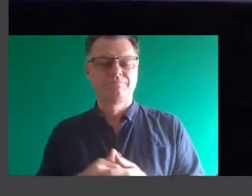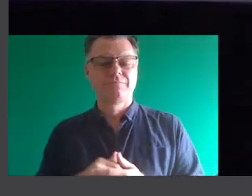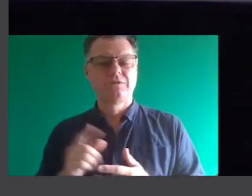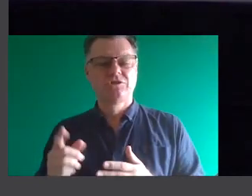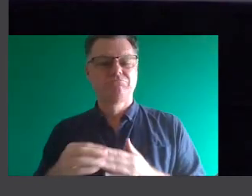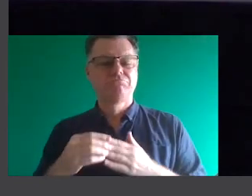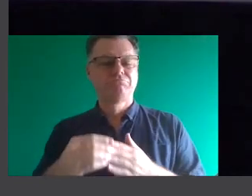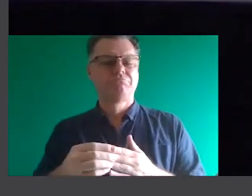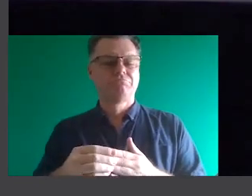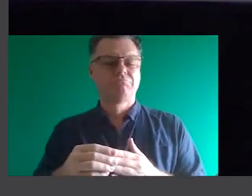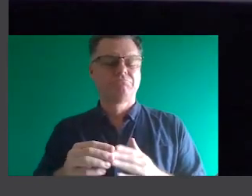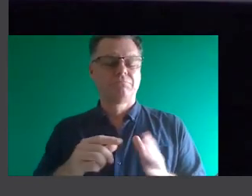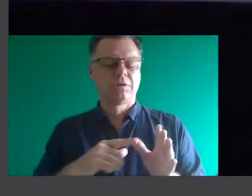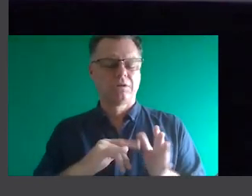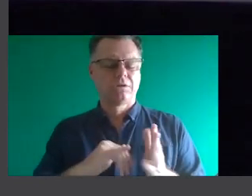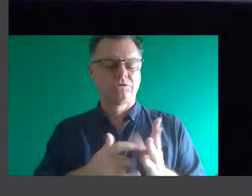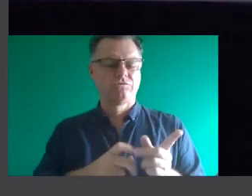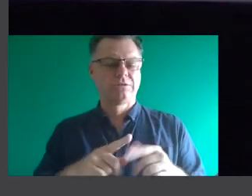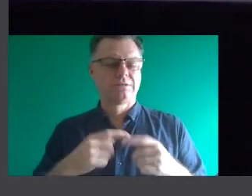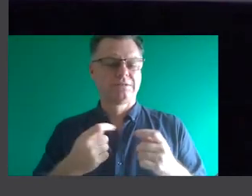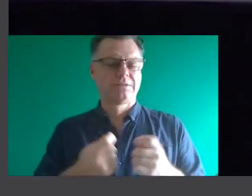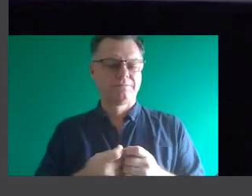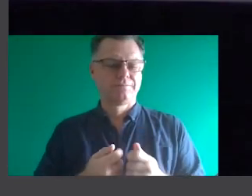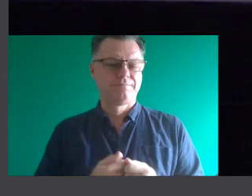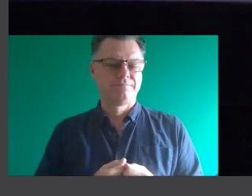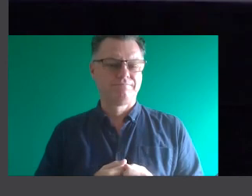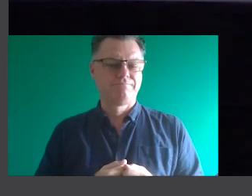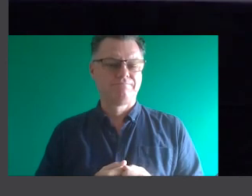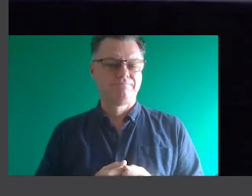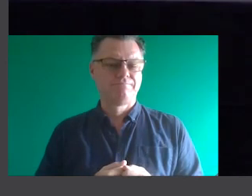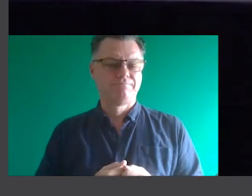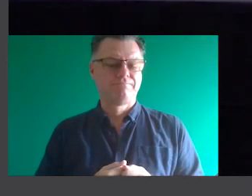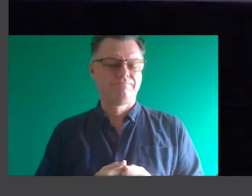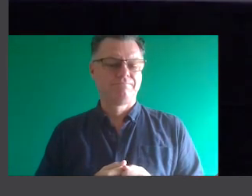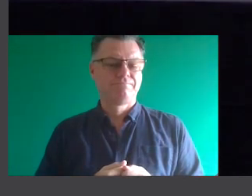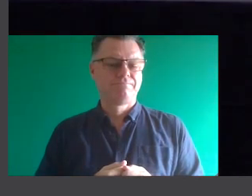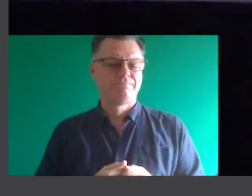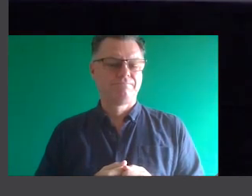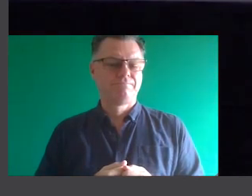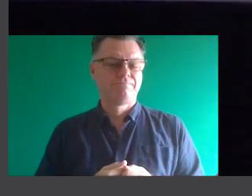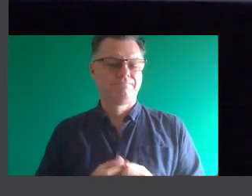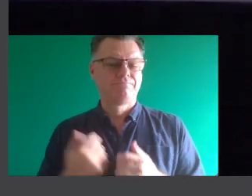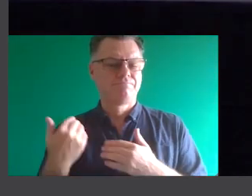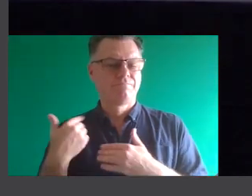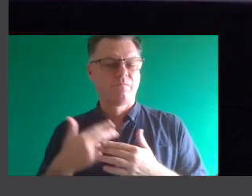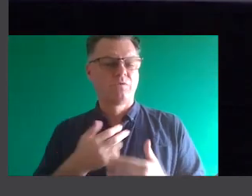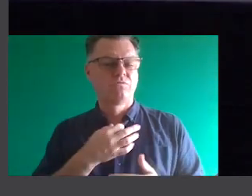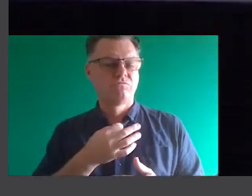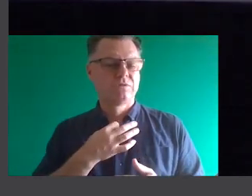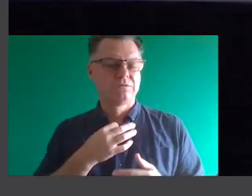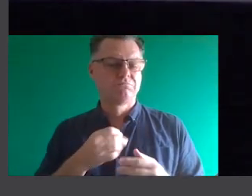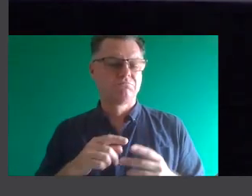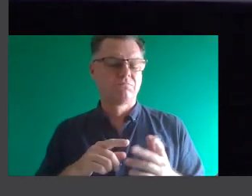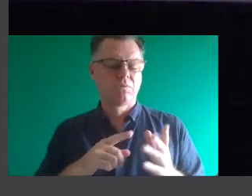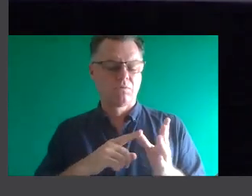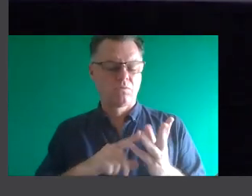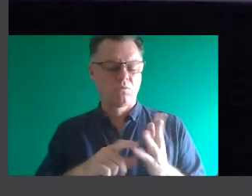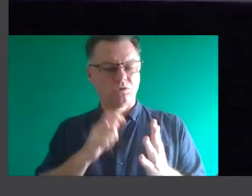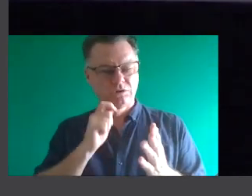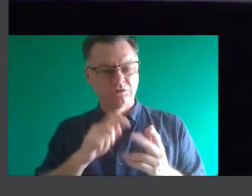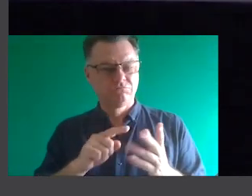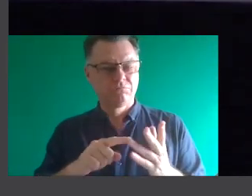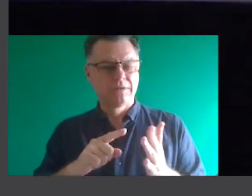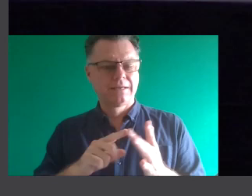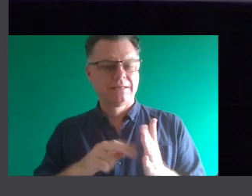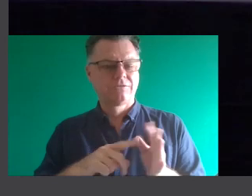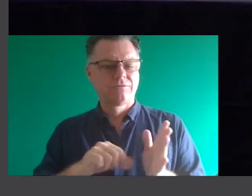sector. She leads the program assurance team at the MTIA with responsibility for the key assurance activities, including